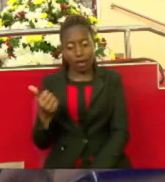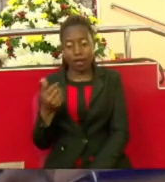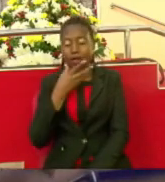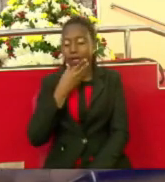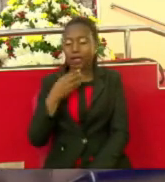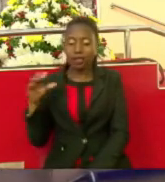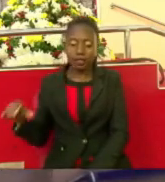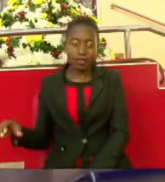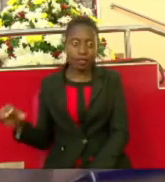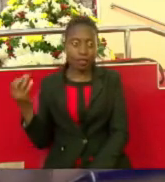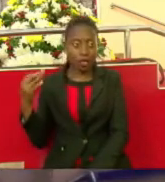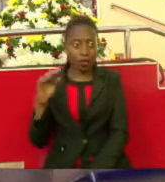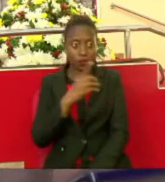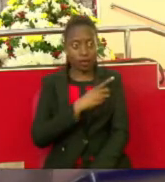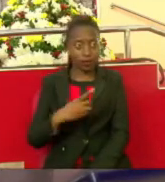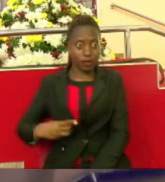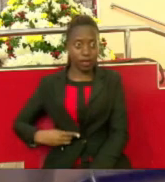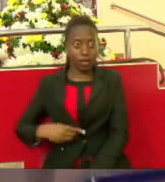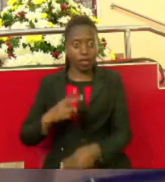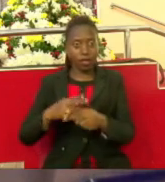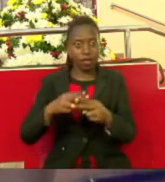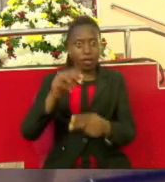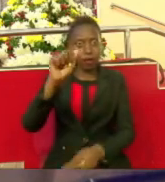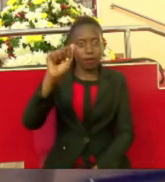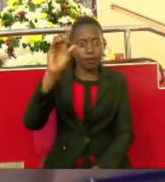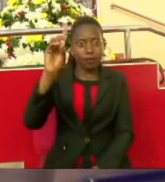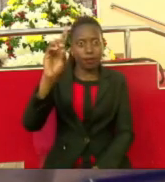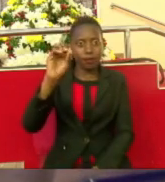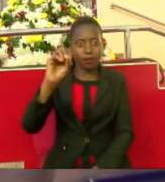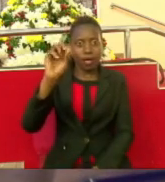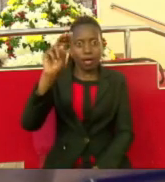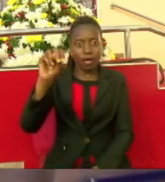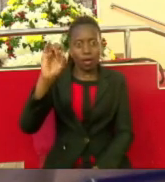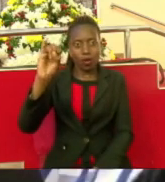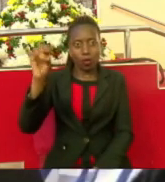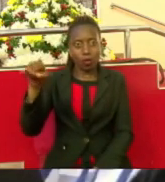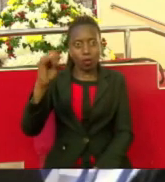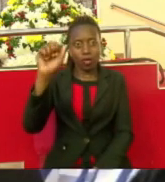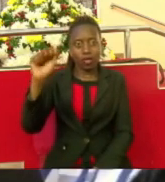Adonijah mwana wake pia decided he is taking over power with him on his own.